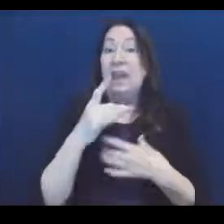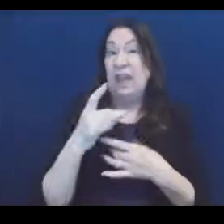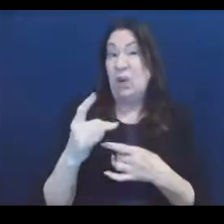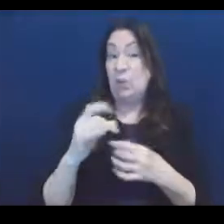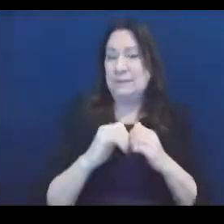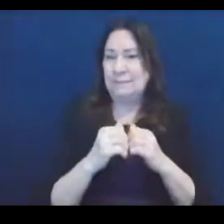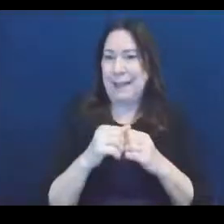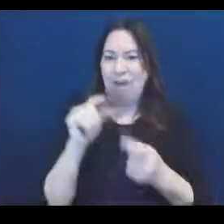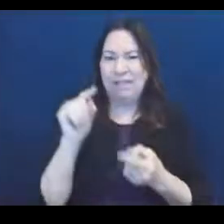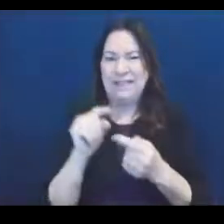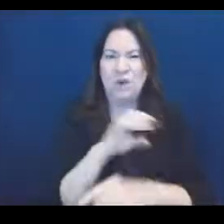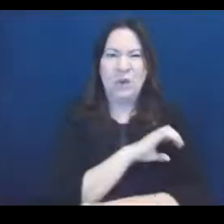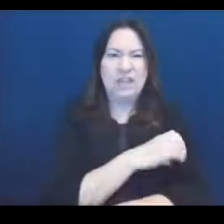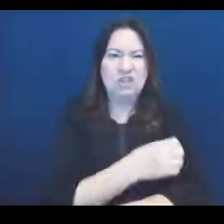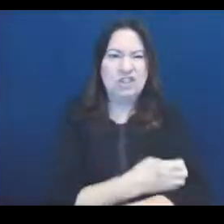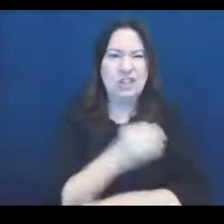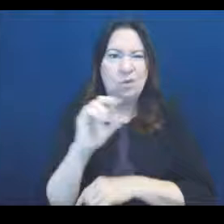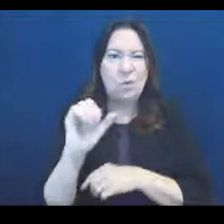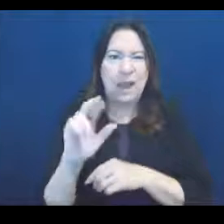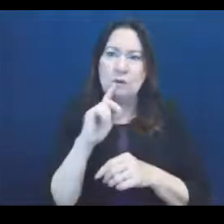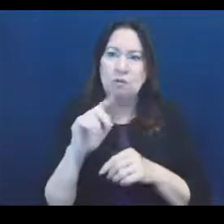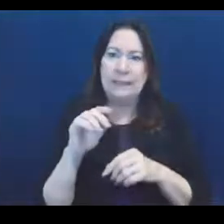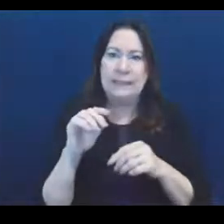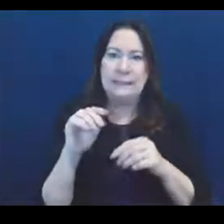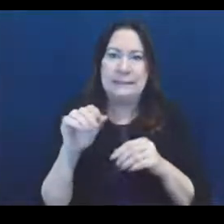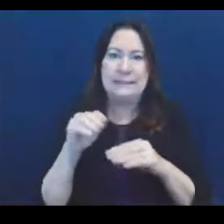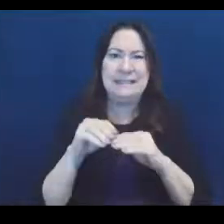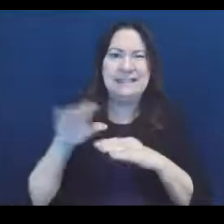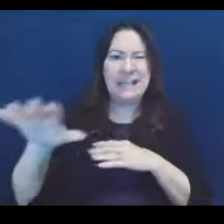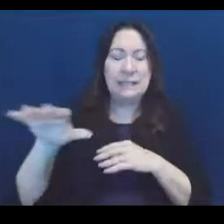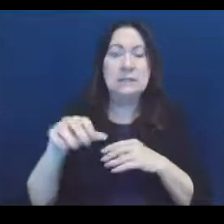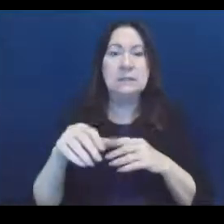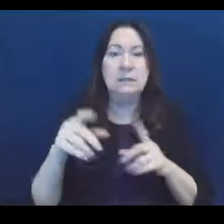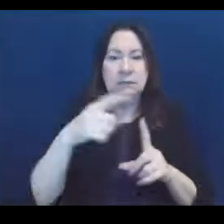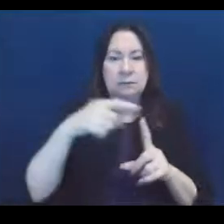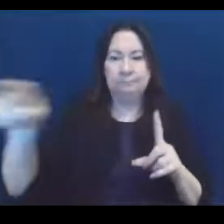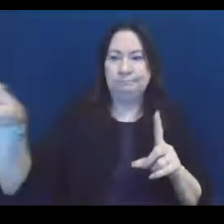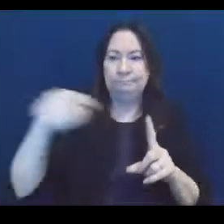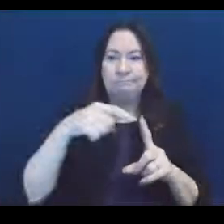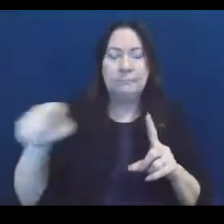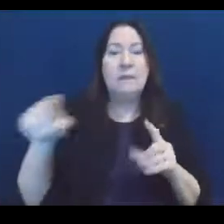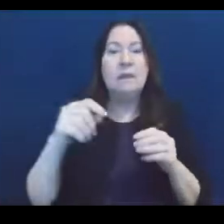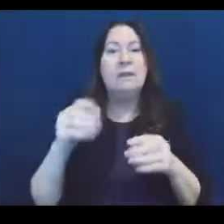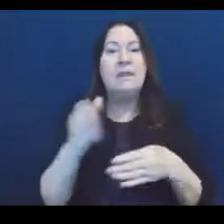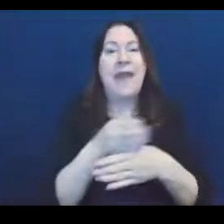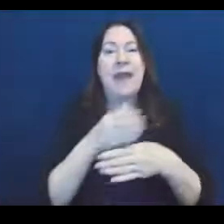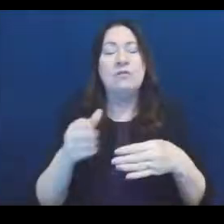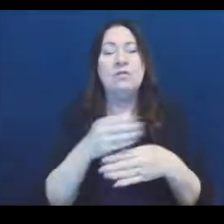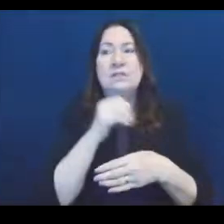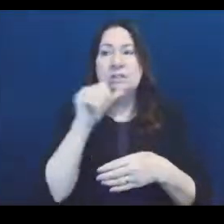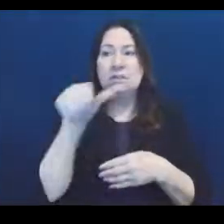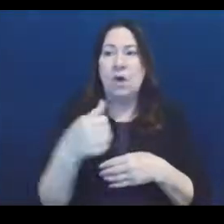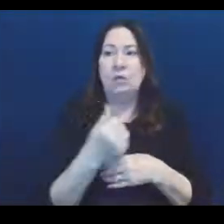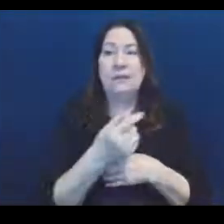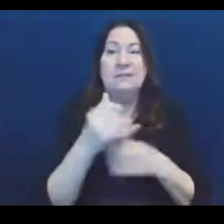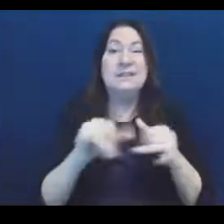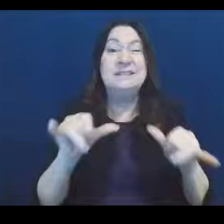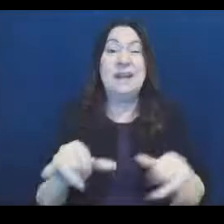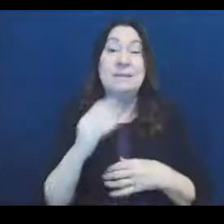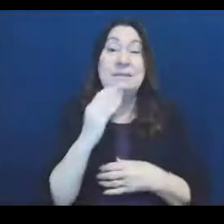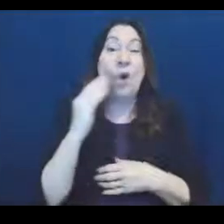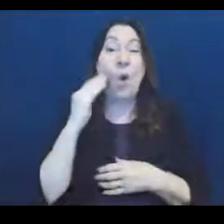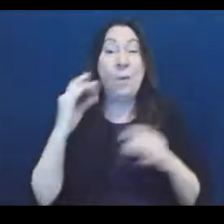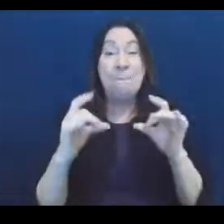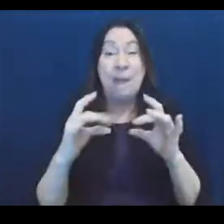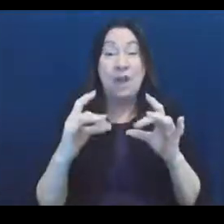little energy our radar actually transmits, the average energy usage for our radar is actually no more than a home microwave oven. Your